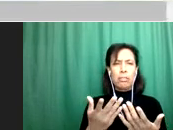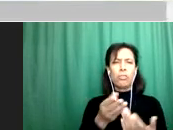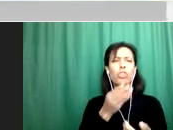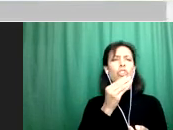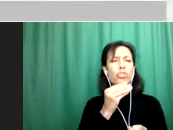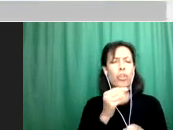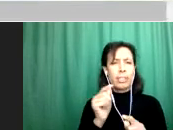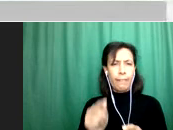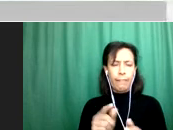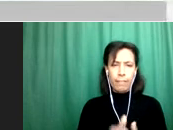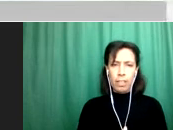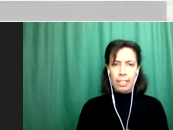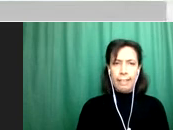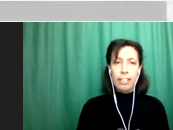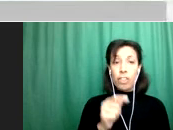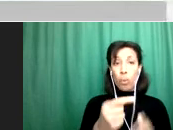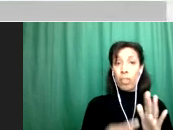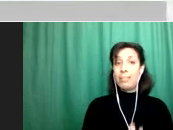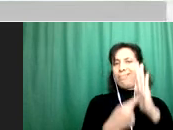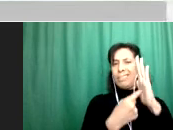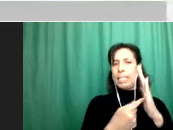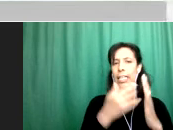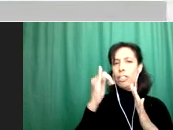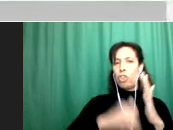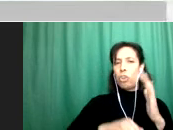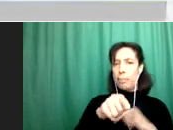So a key document for you.